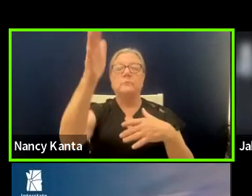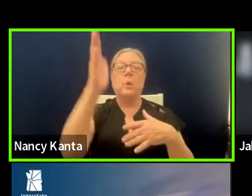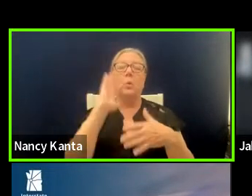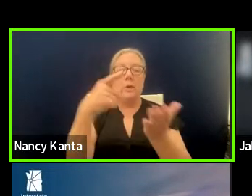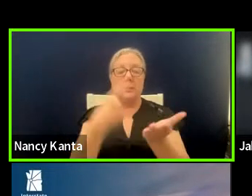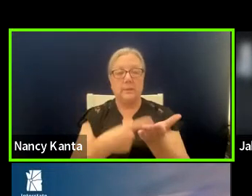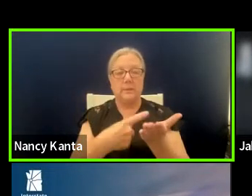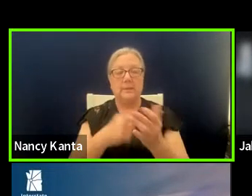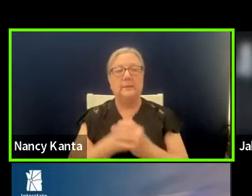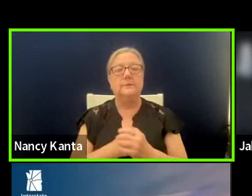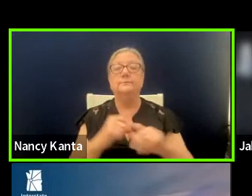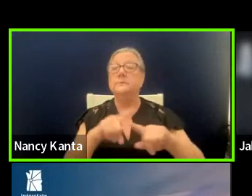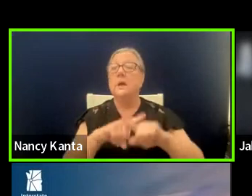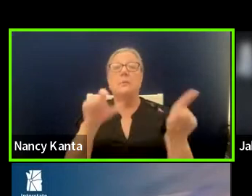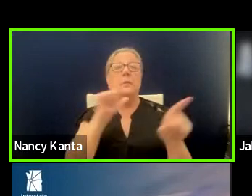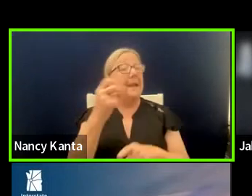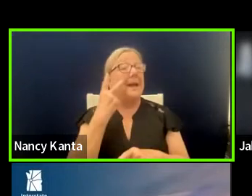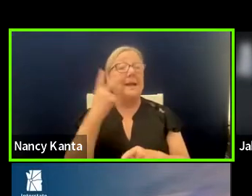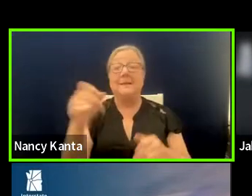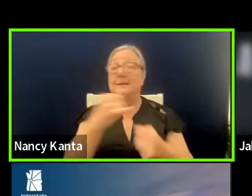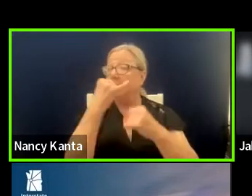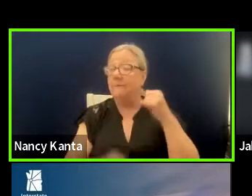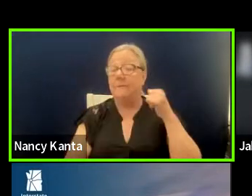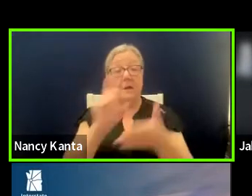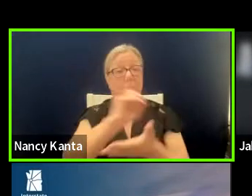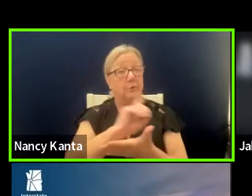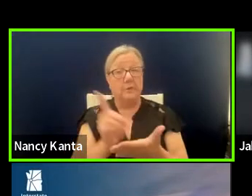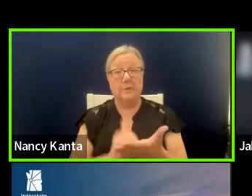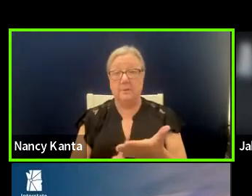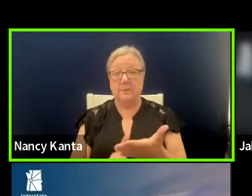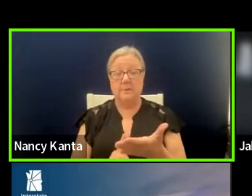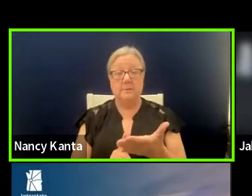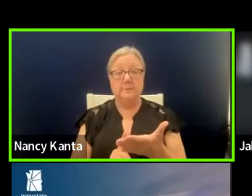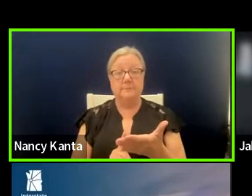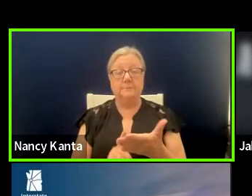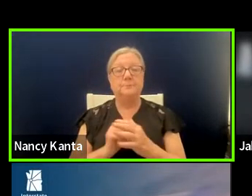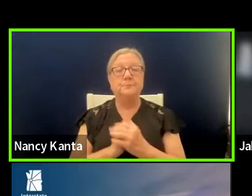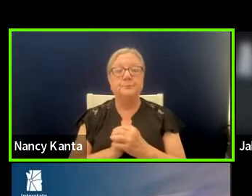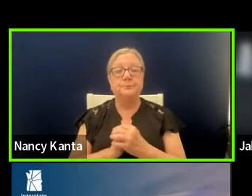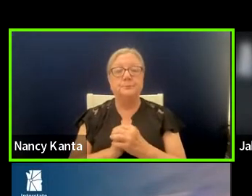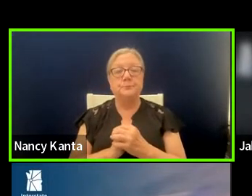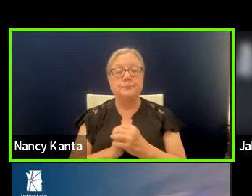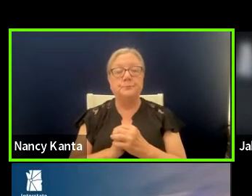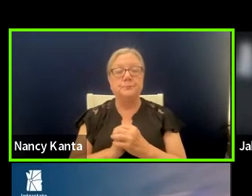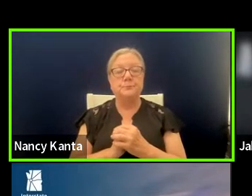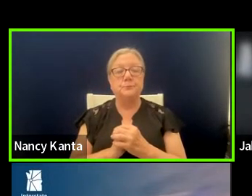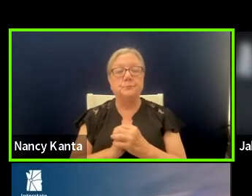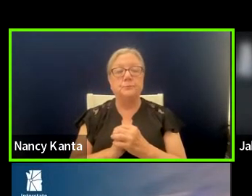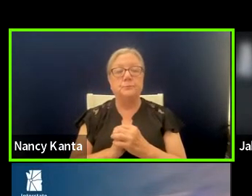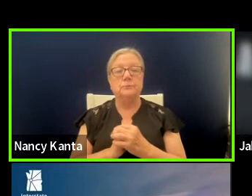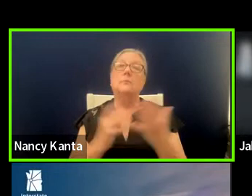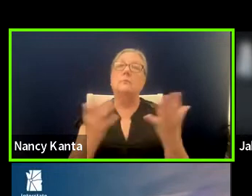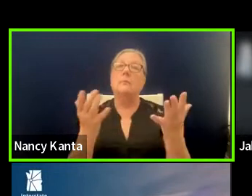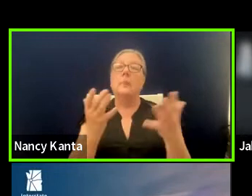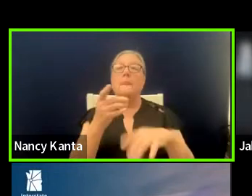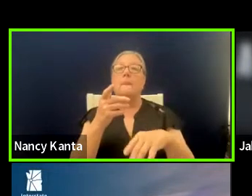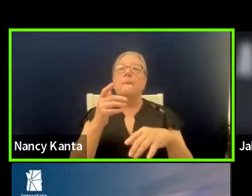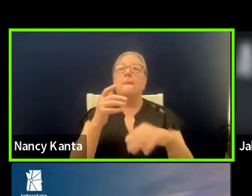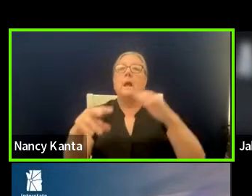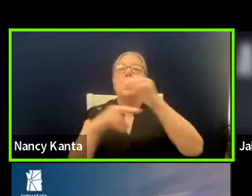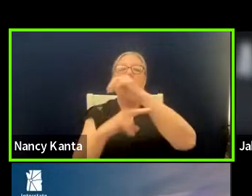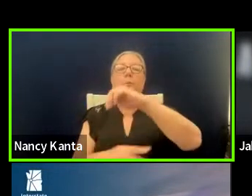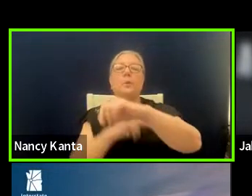represent is final design. Those are not, what I'd say, they're based on conceptual